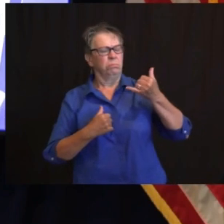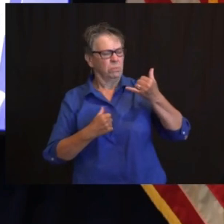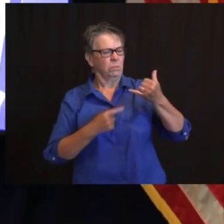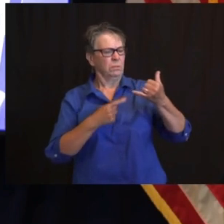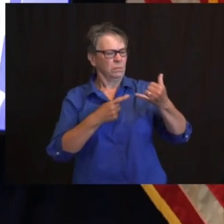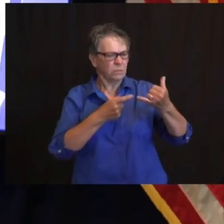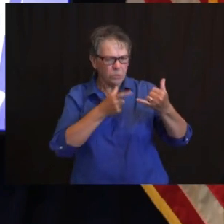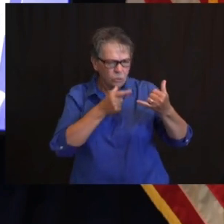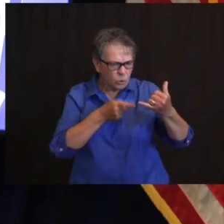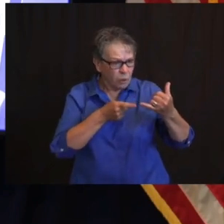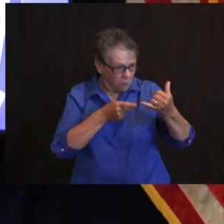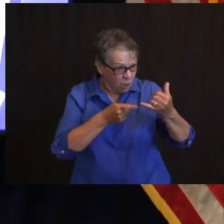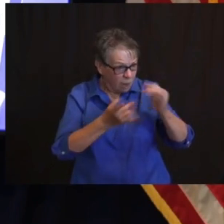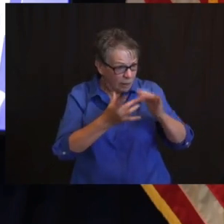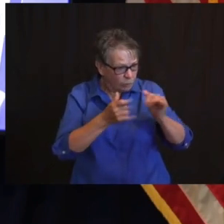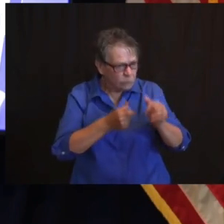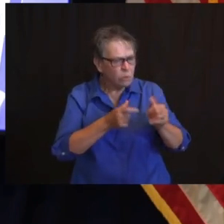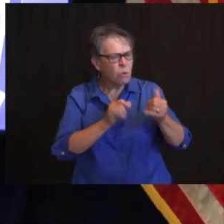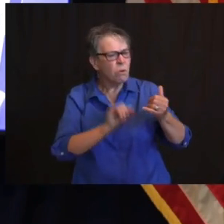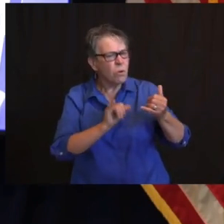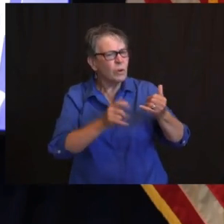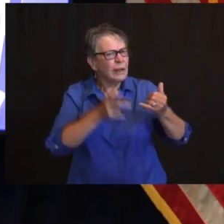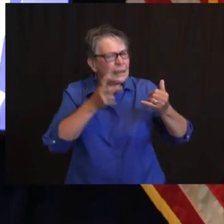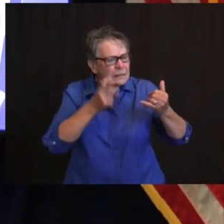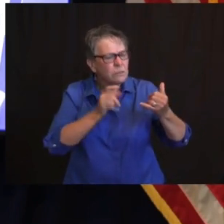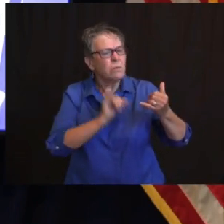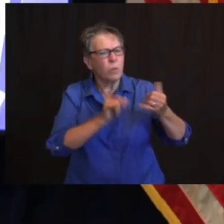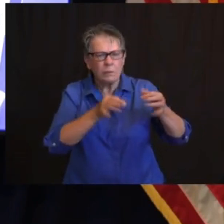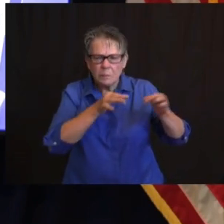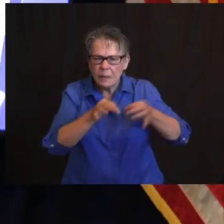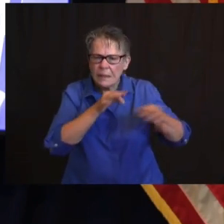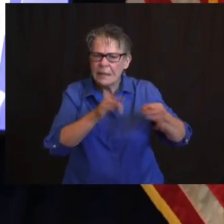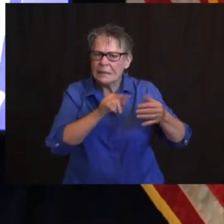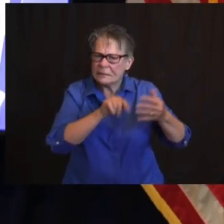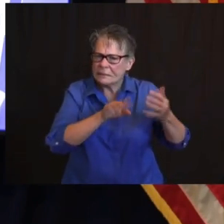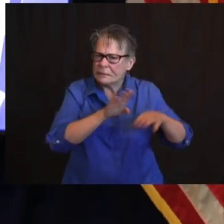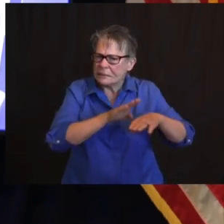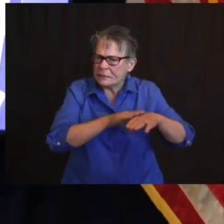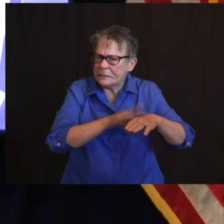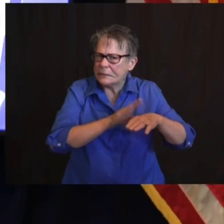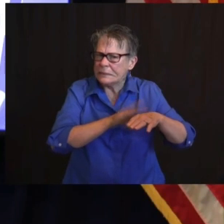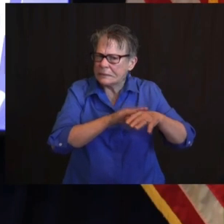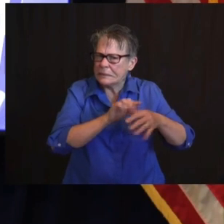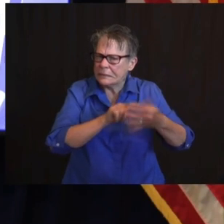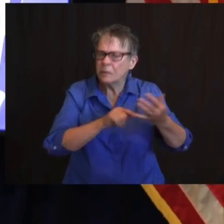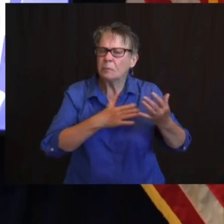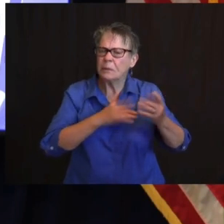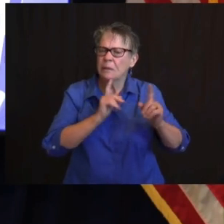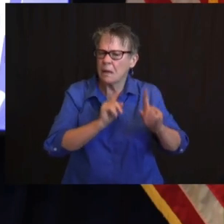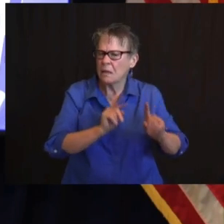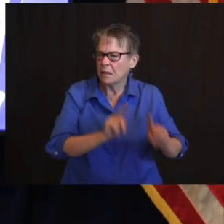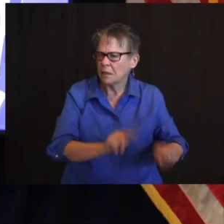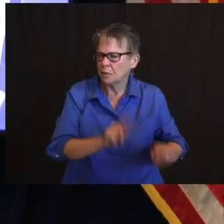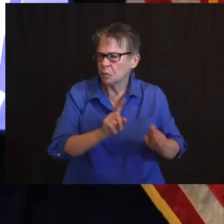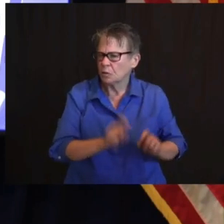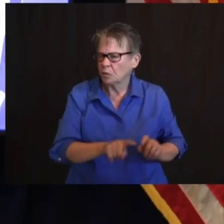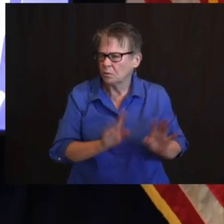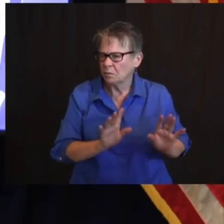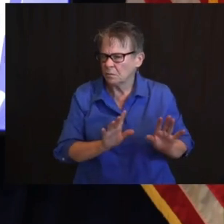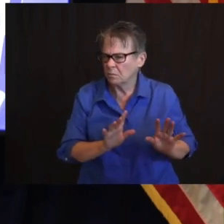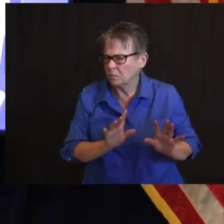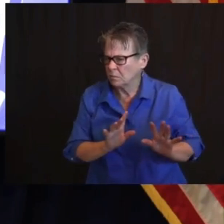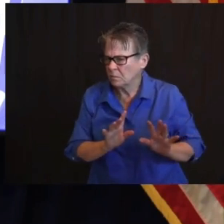those individuals can be reached and protected and told to get tested and quarantined to break the chain of